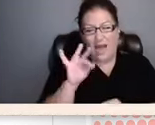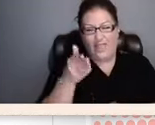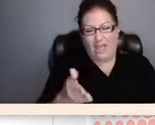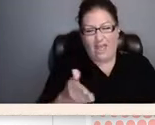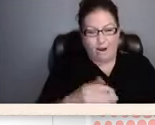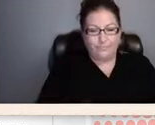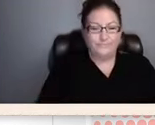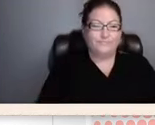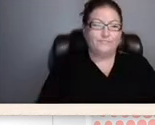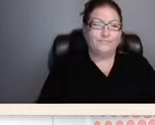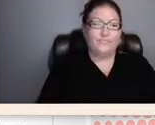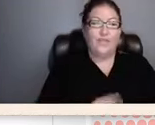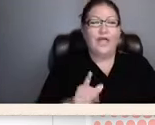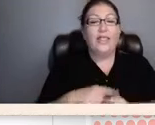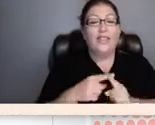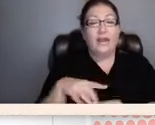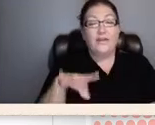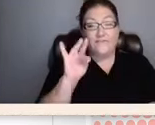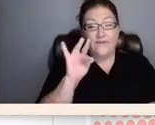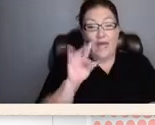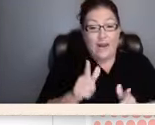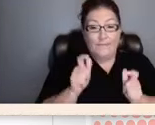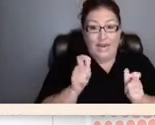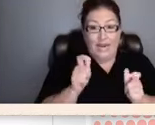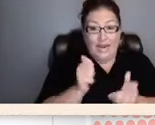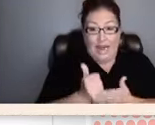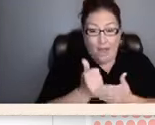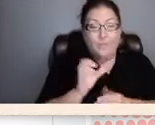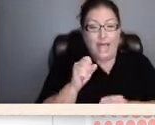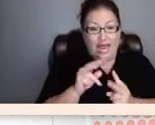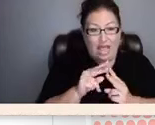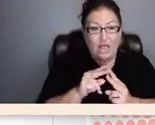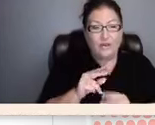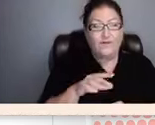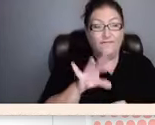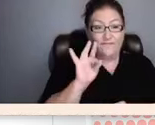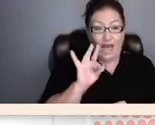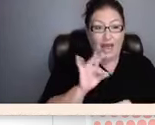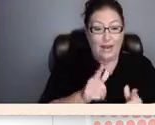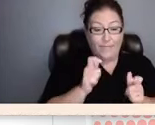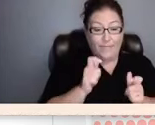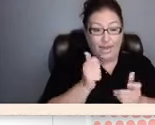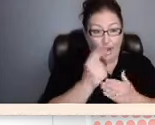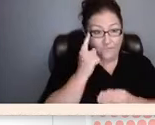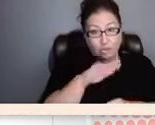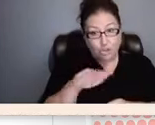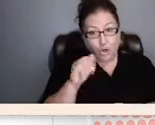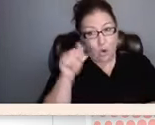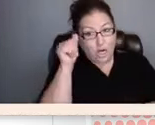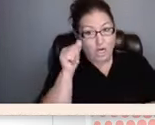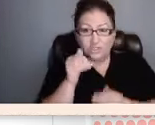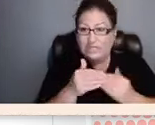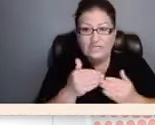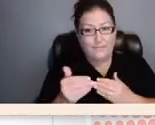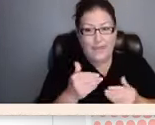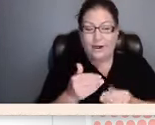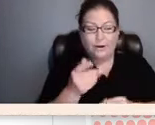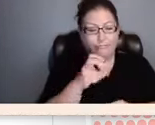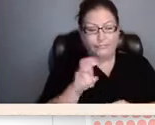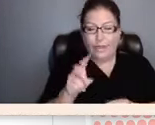Okay. And then to find immediate help, you can either click under find immediate help for children or adults. It doesn't matter. It takes you to the same